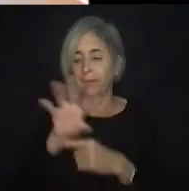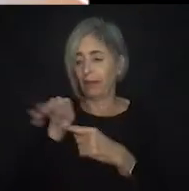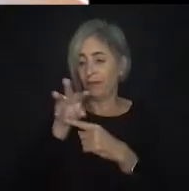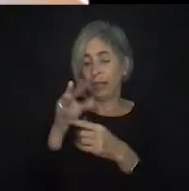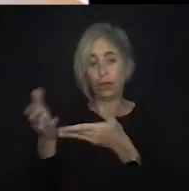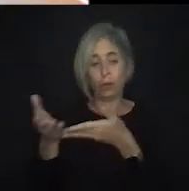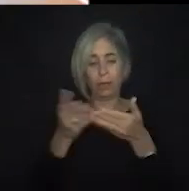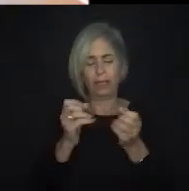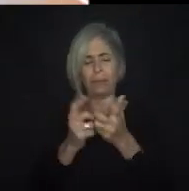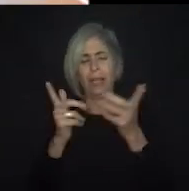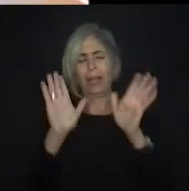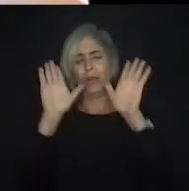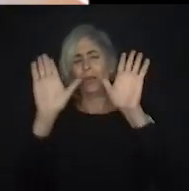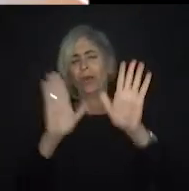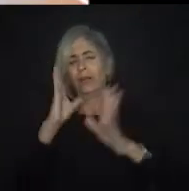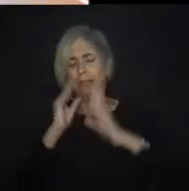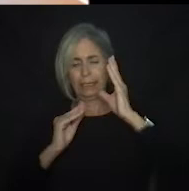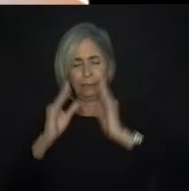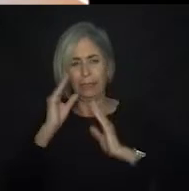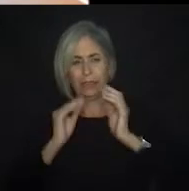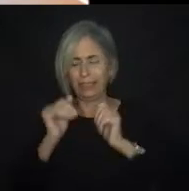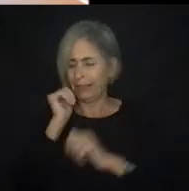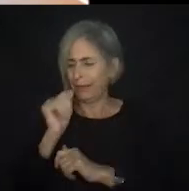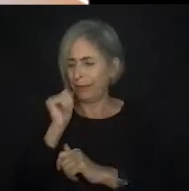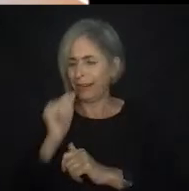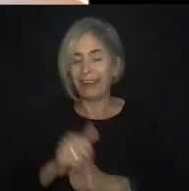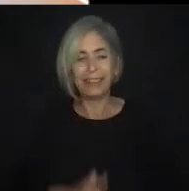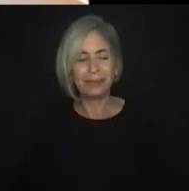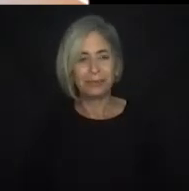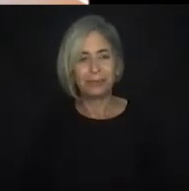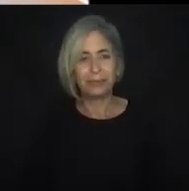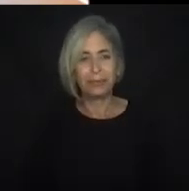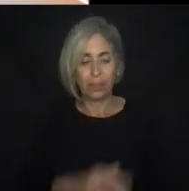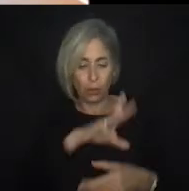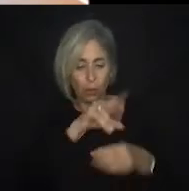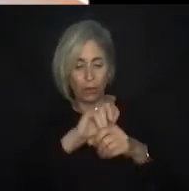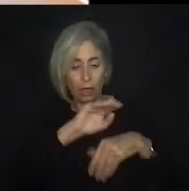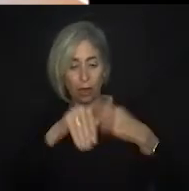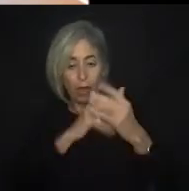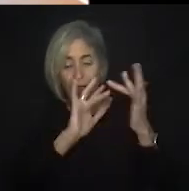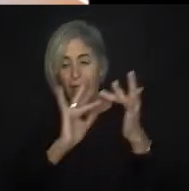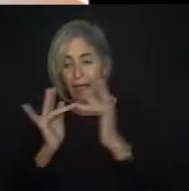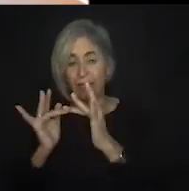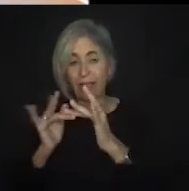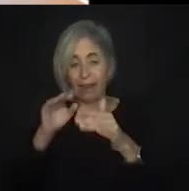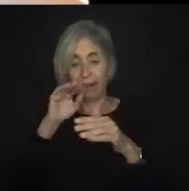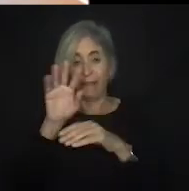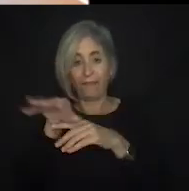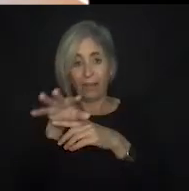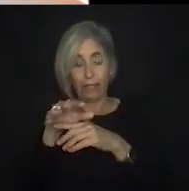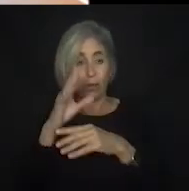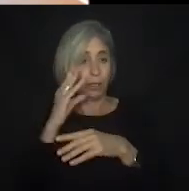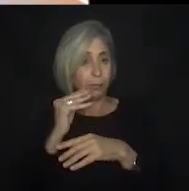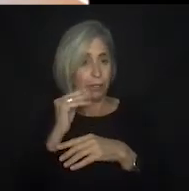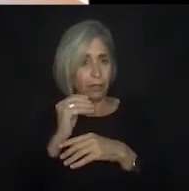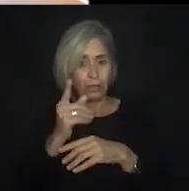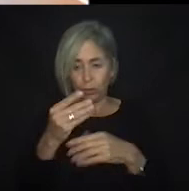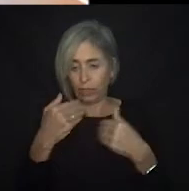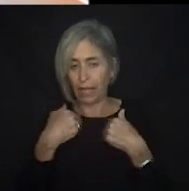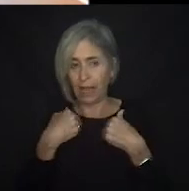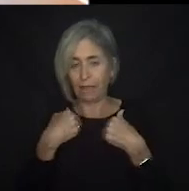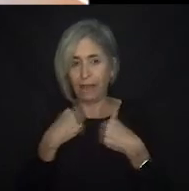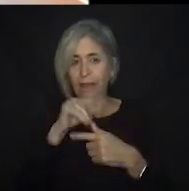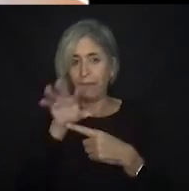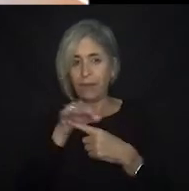Video brings us so many wonderful experiences in our everyday lives. Within all of the online video experiences you could have, video typically